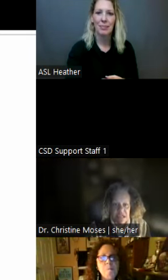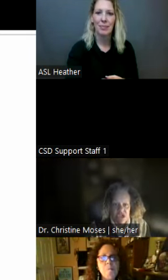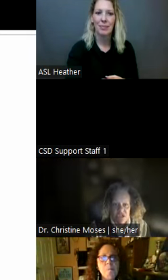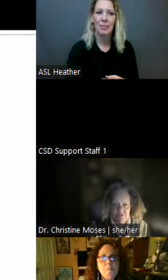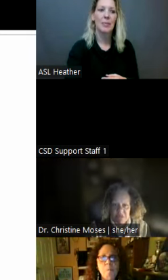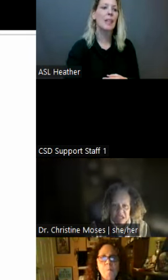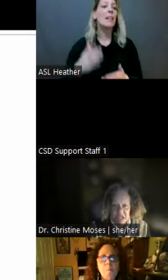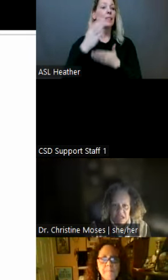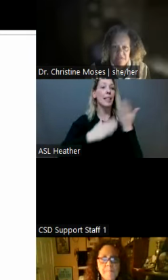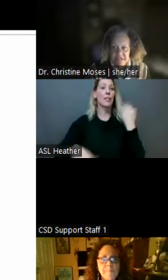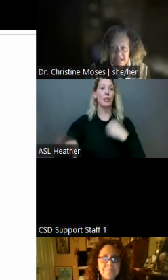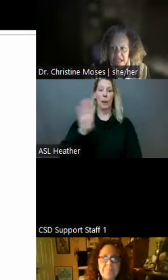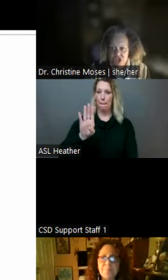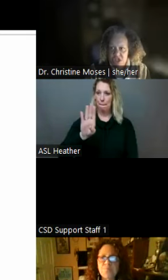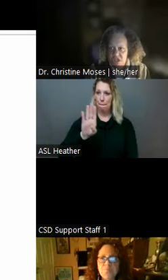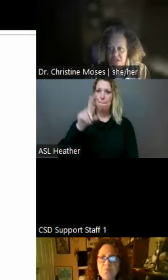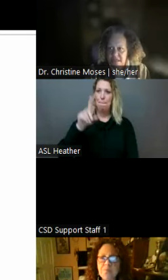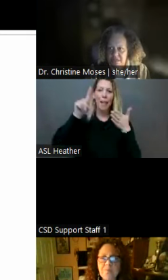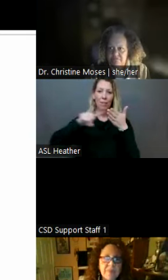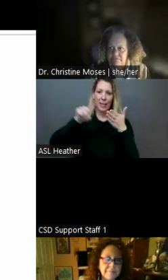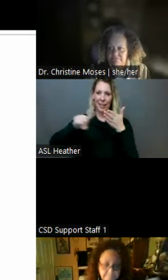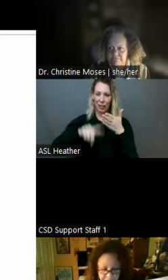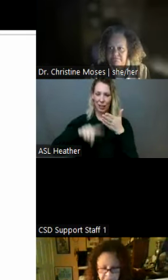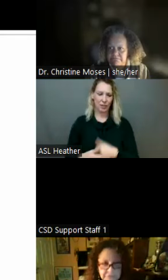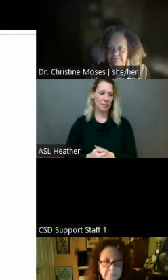So section B, investigations.